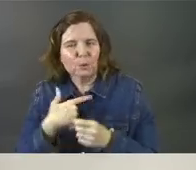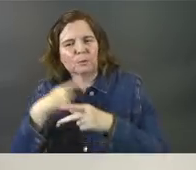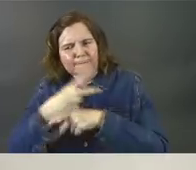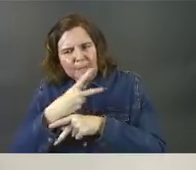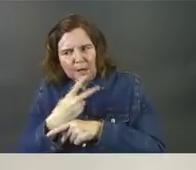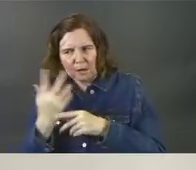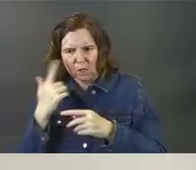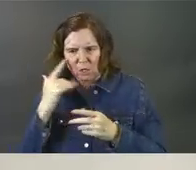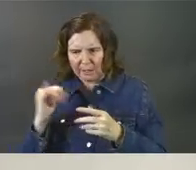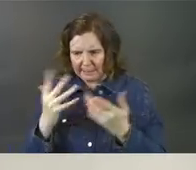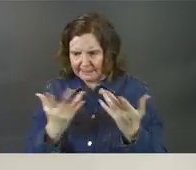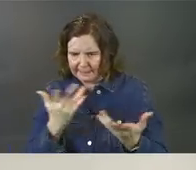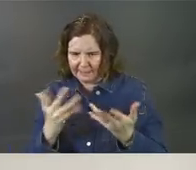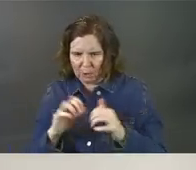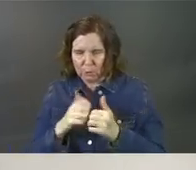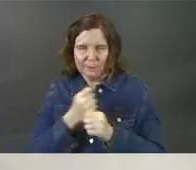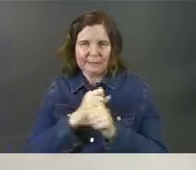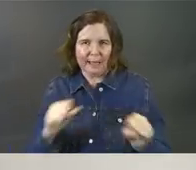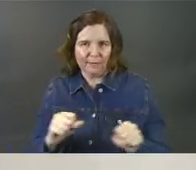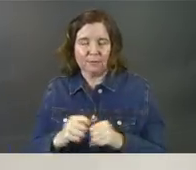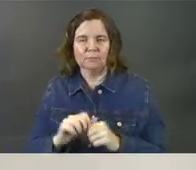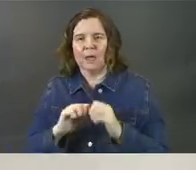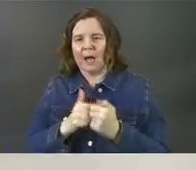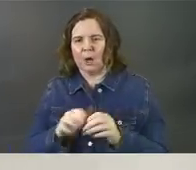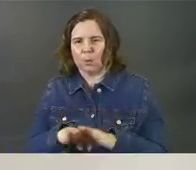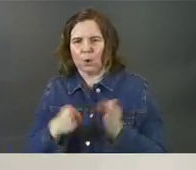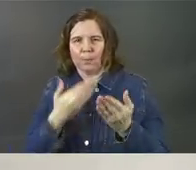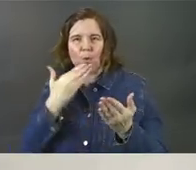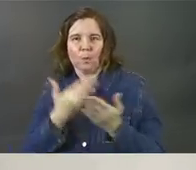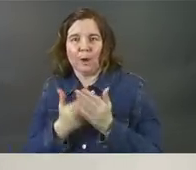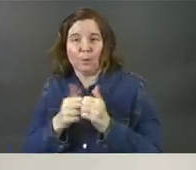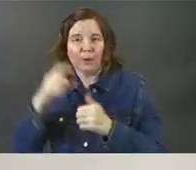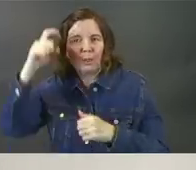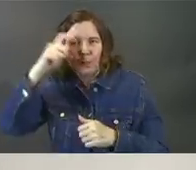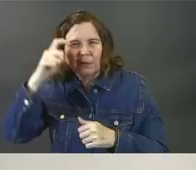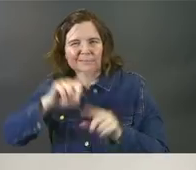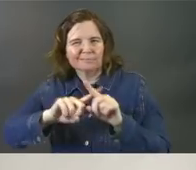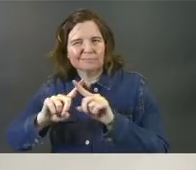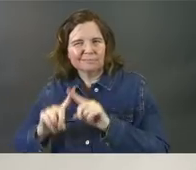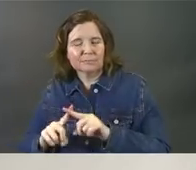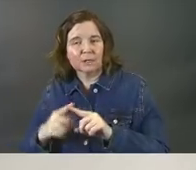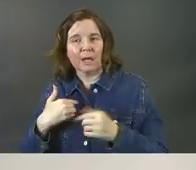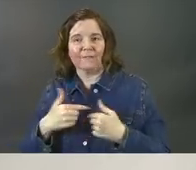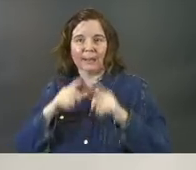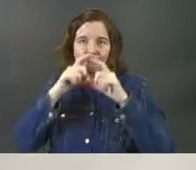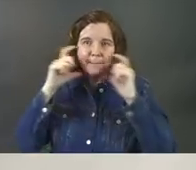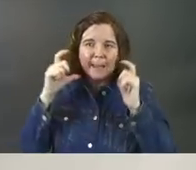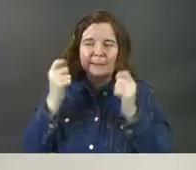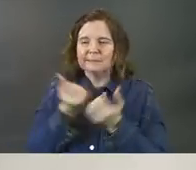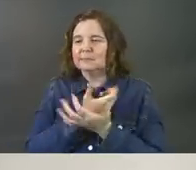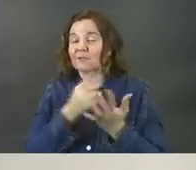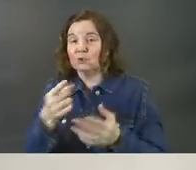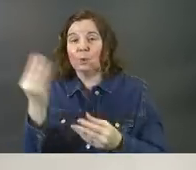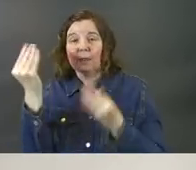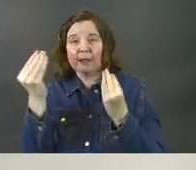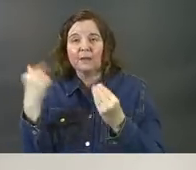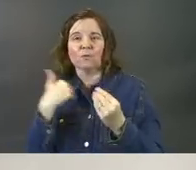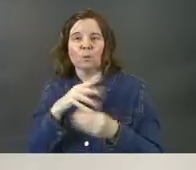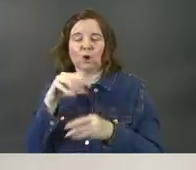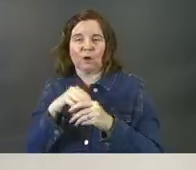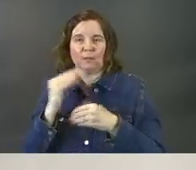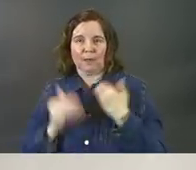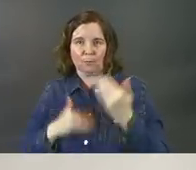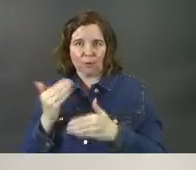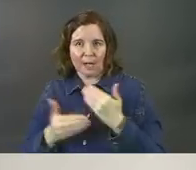out. So we're walking that line, trying to figure out how we do that safely, how we reopen well with wisdom in all those areas, wearing masks, everything you can think of. We are in